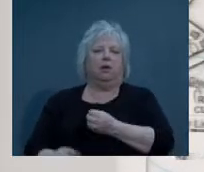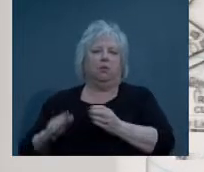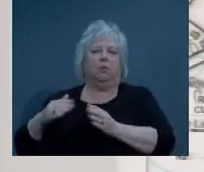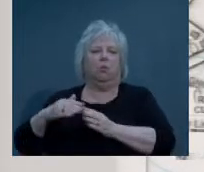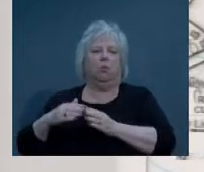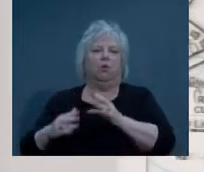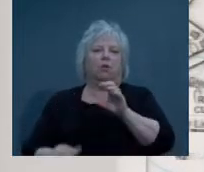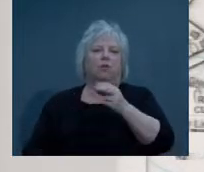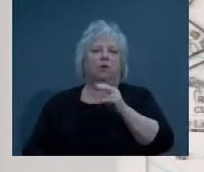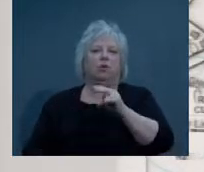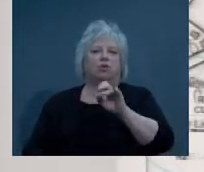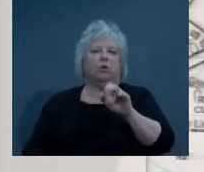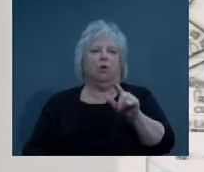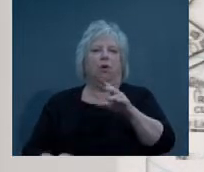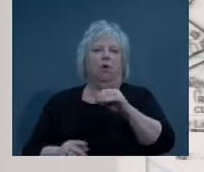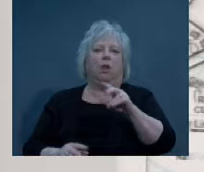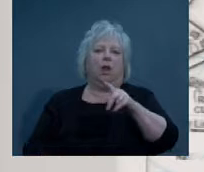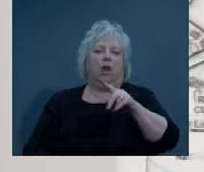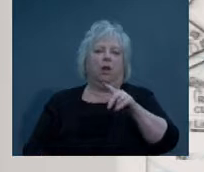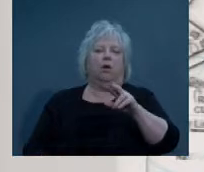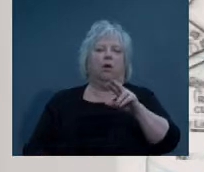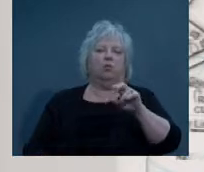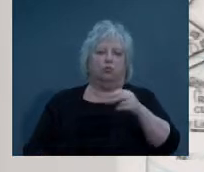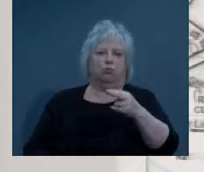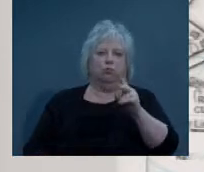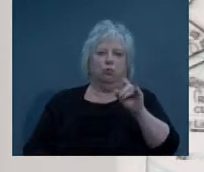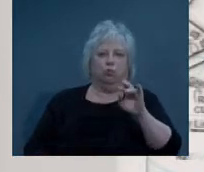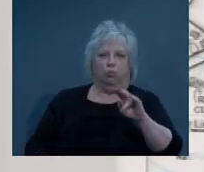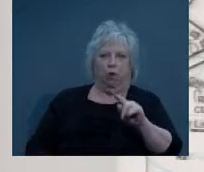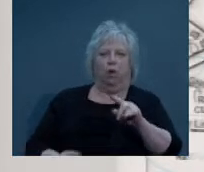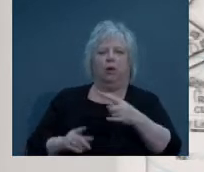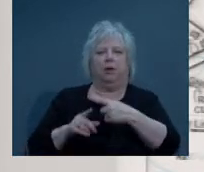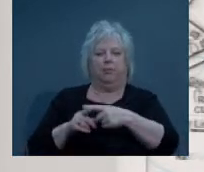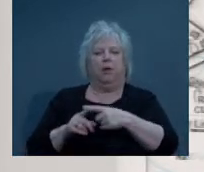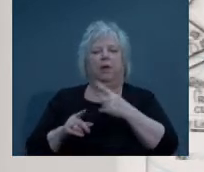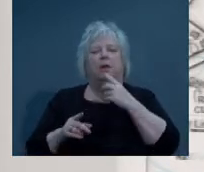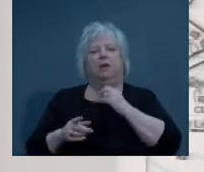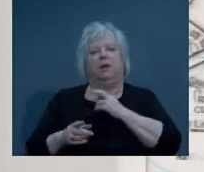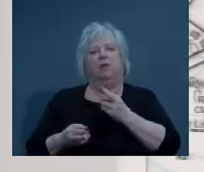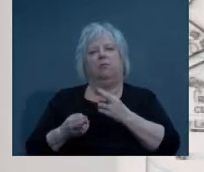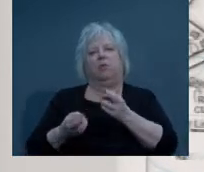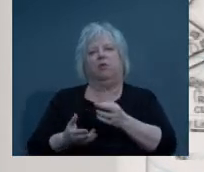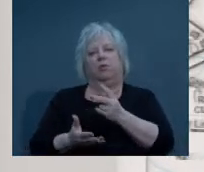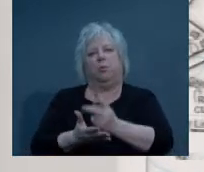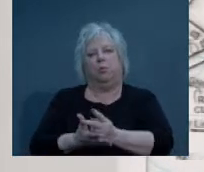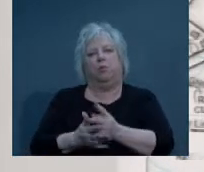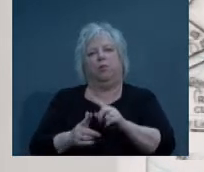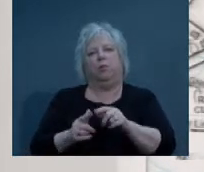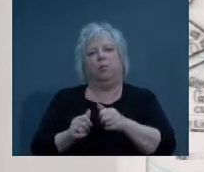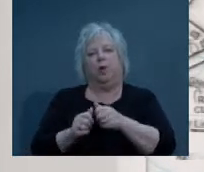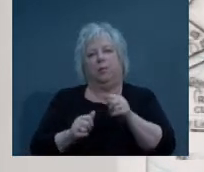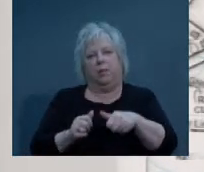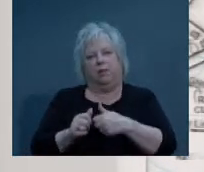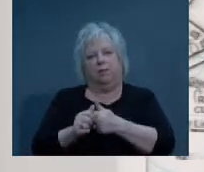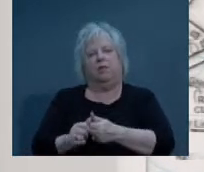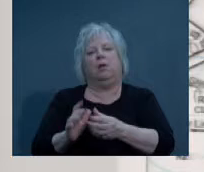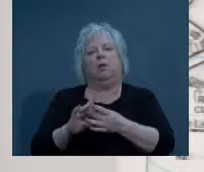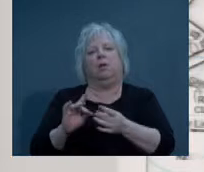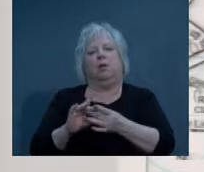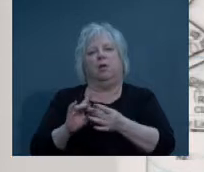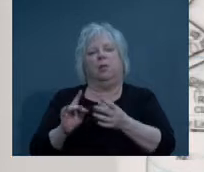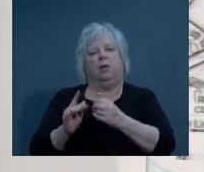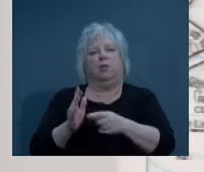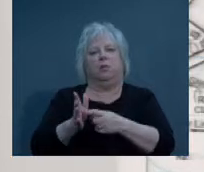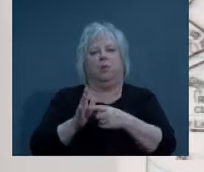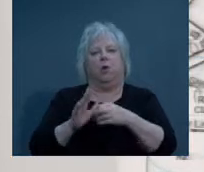of Chenal Parkway and Rawling Road. Staff recommends approval of the PCD subject to compliance with the comments and conditions